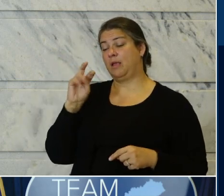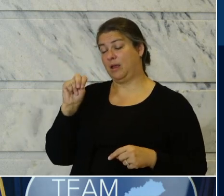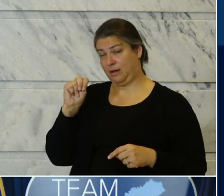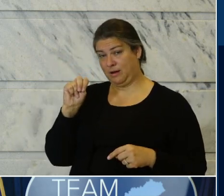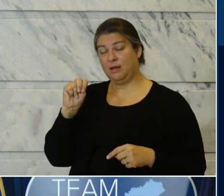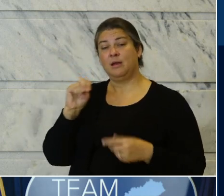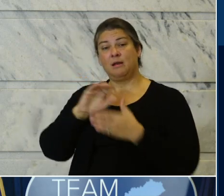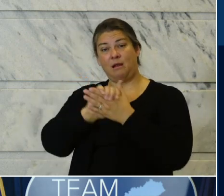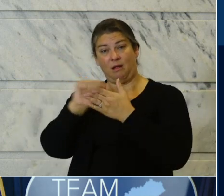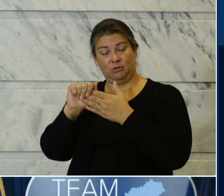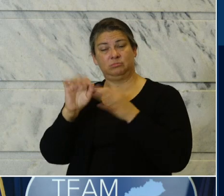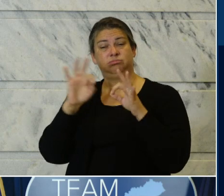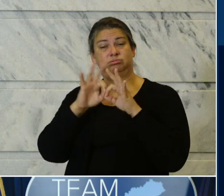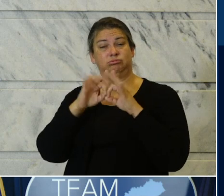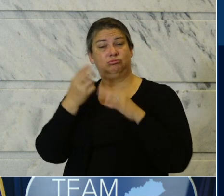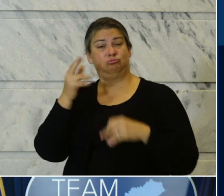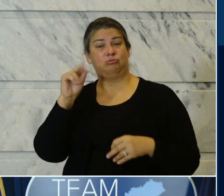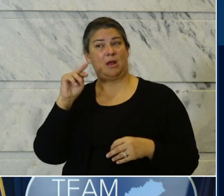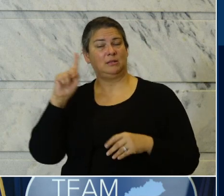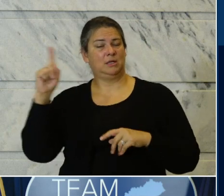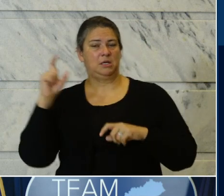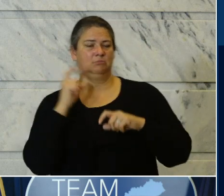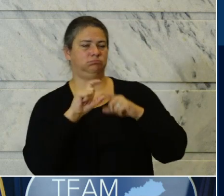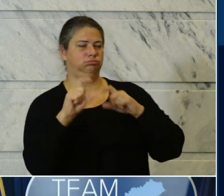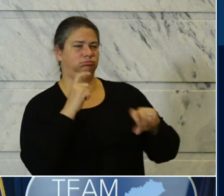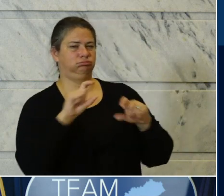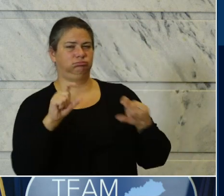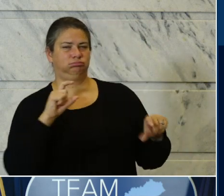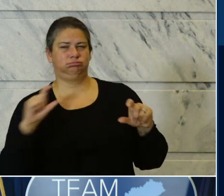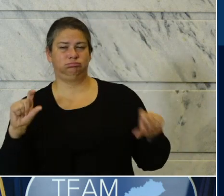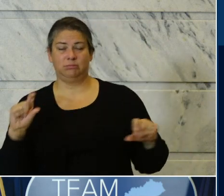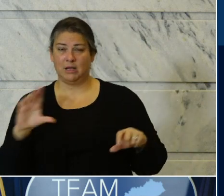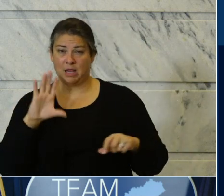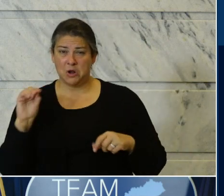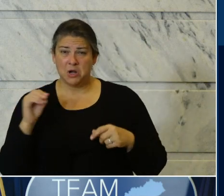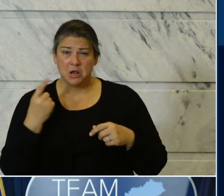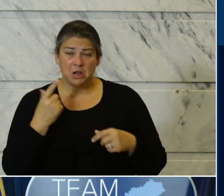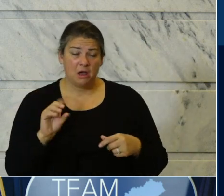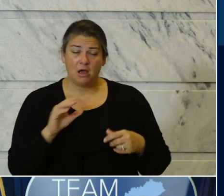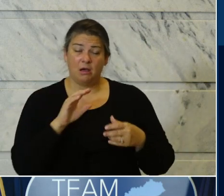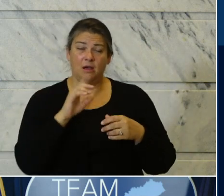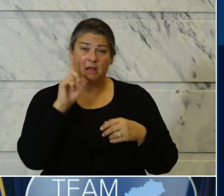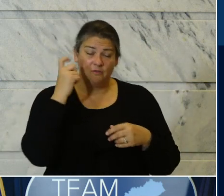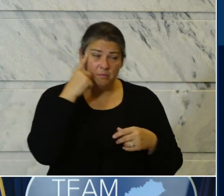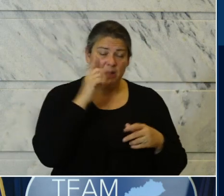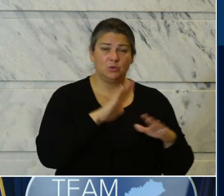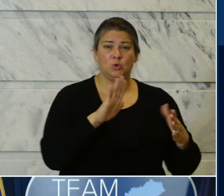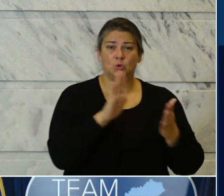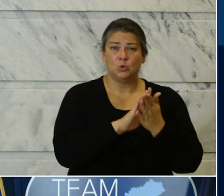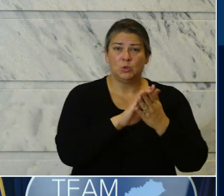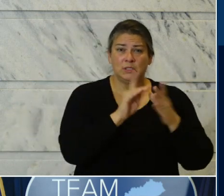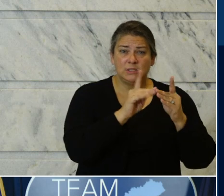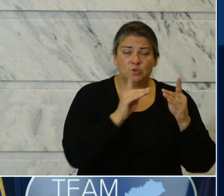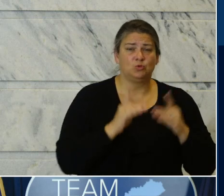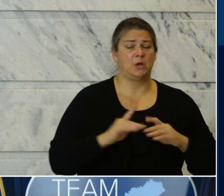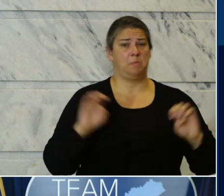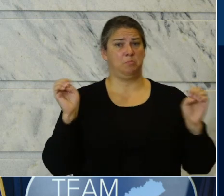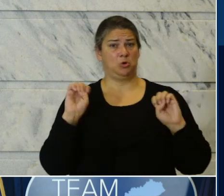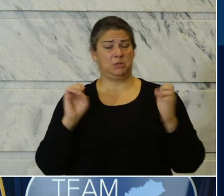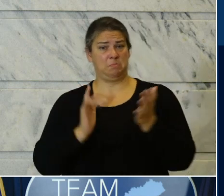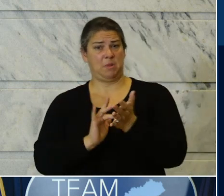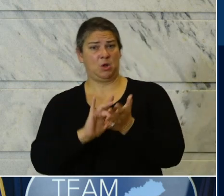$3,084,888 of these grants to the city and county governments, school districts, hazardous material teams, emergency medical services, law